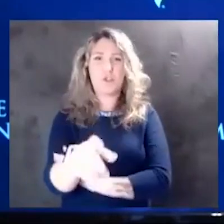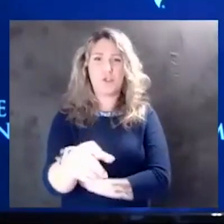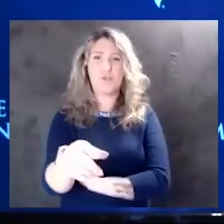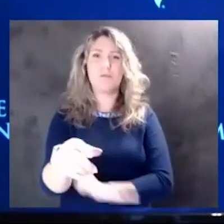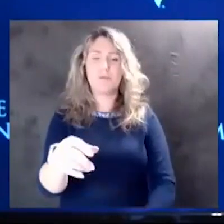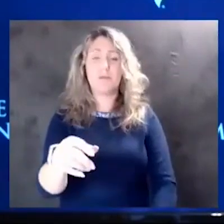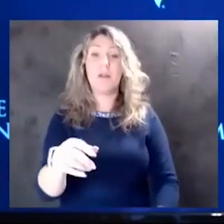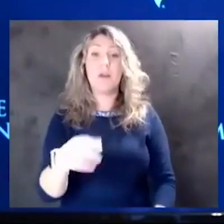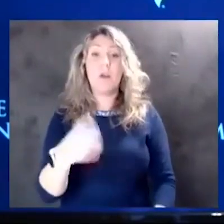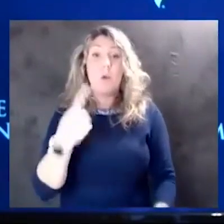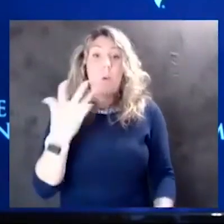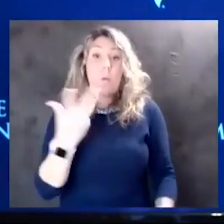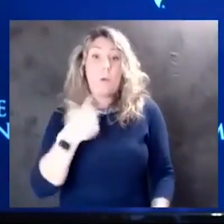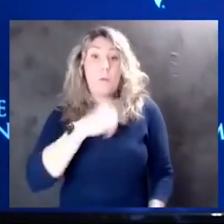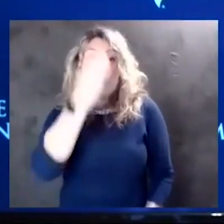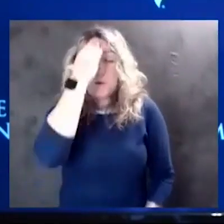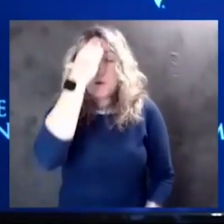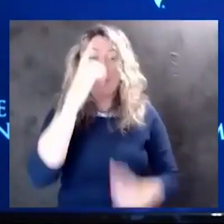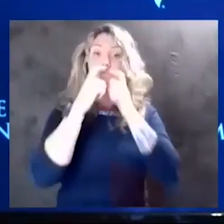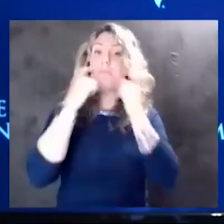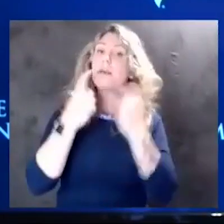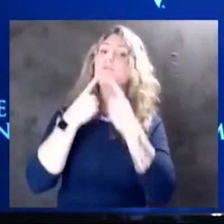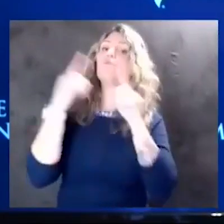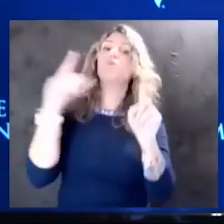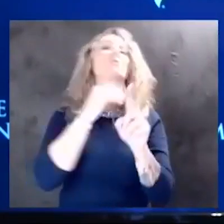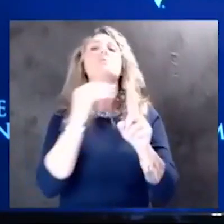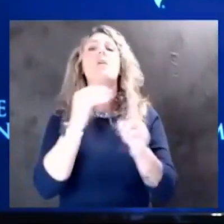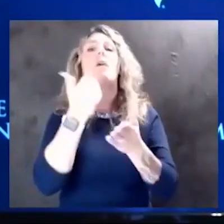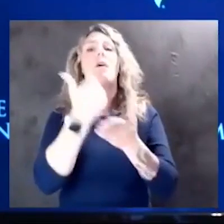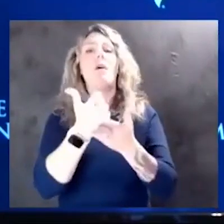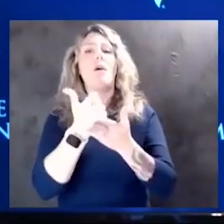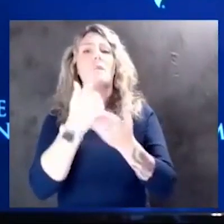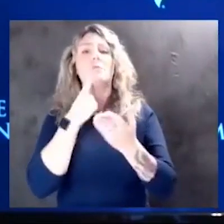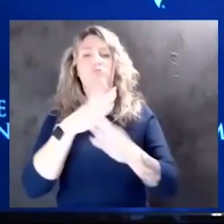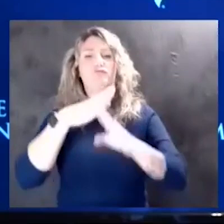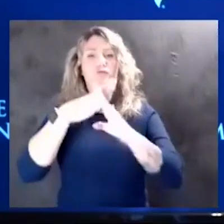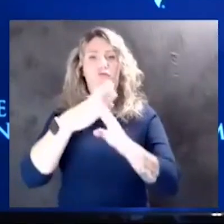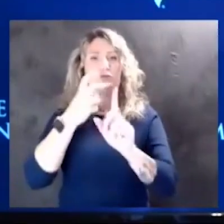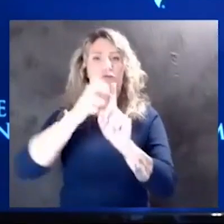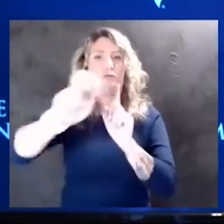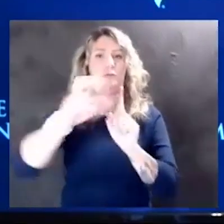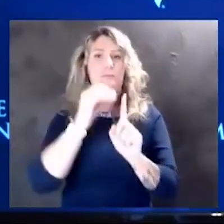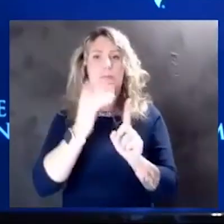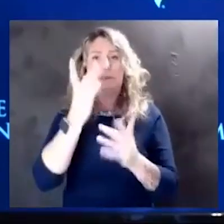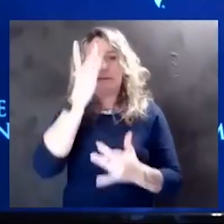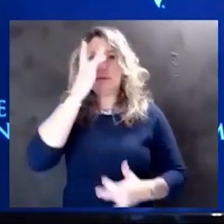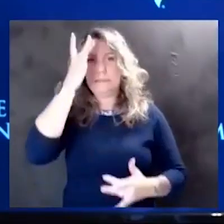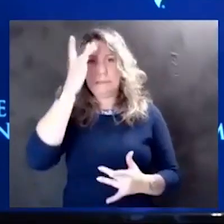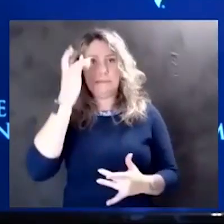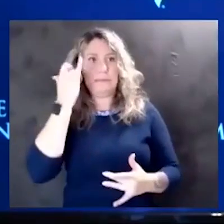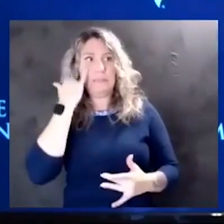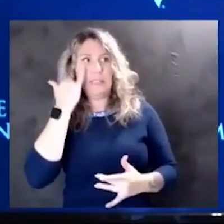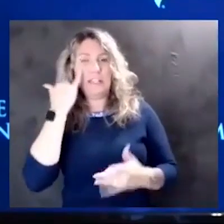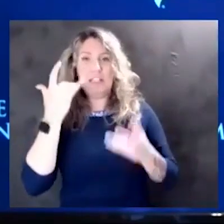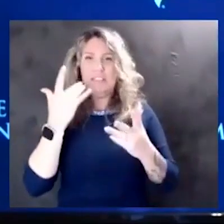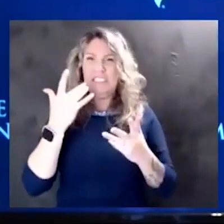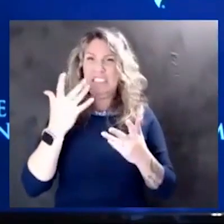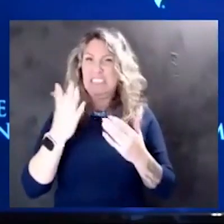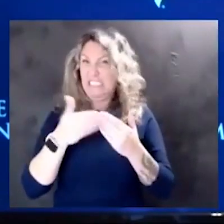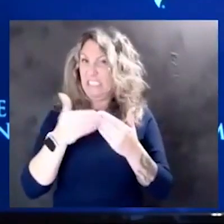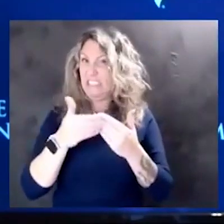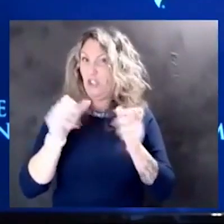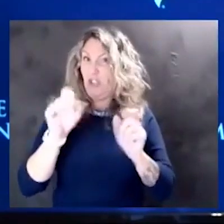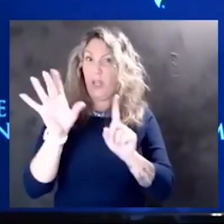still works and it still helps prevent transmission of disease. Can you get it more easily? Probably if you're not wearing your mask. And there's some people that have been